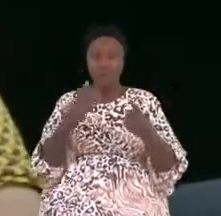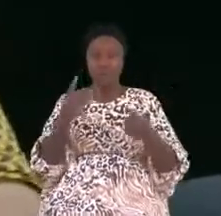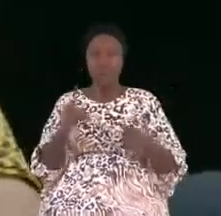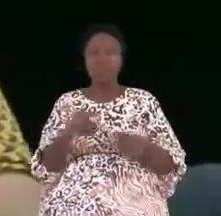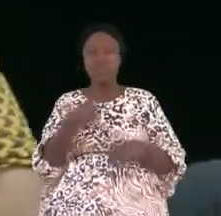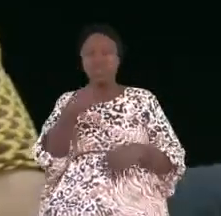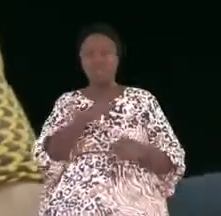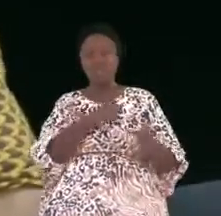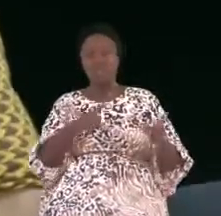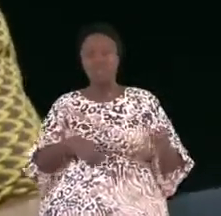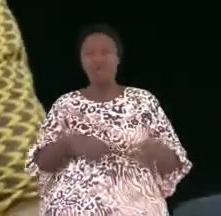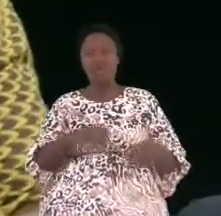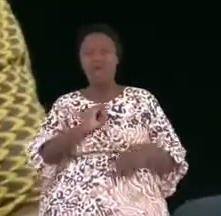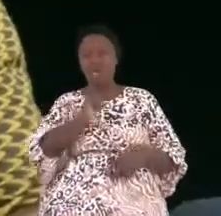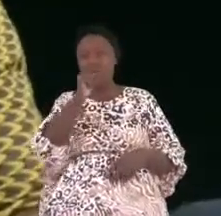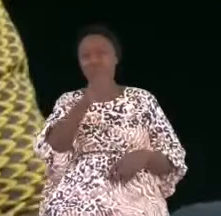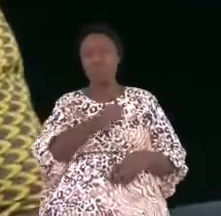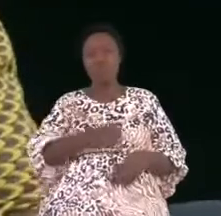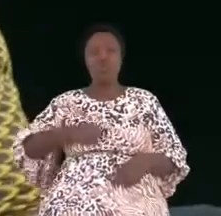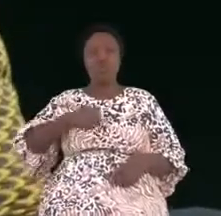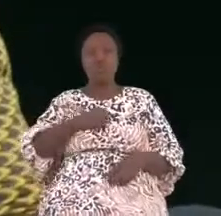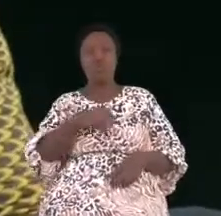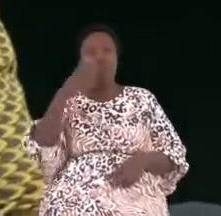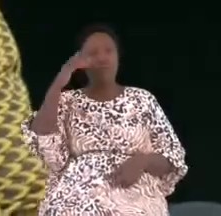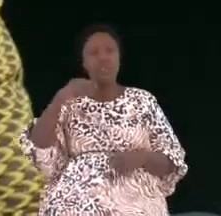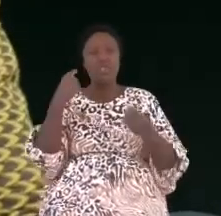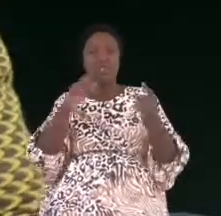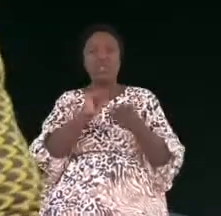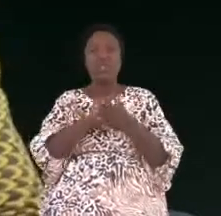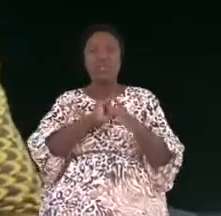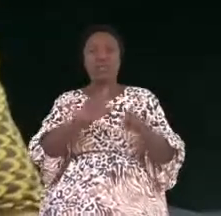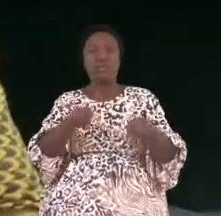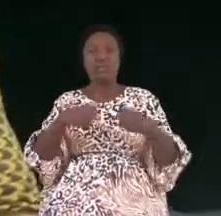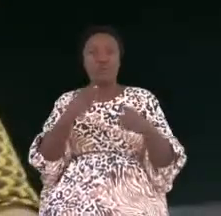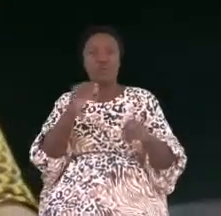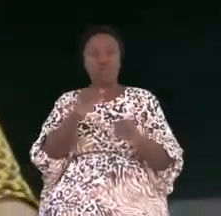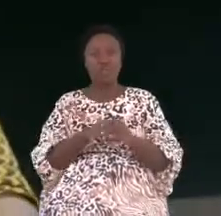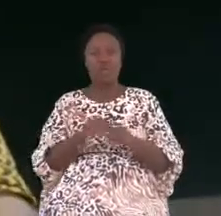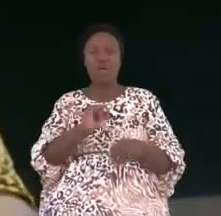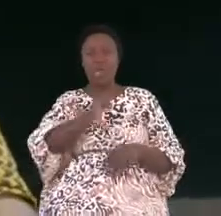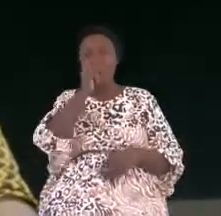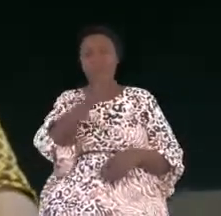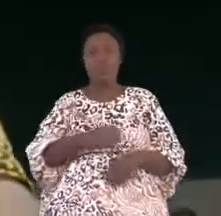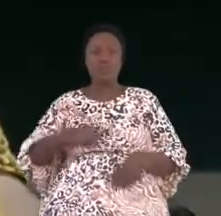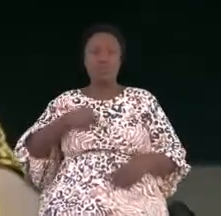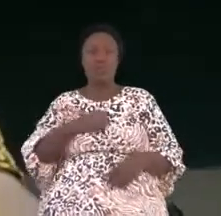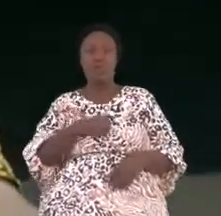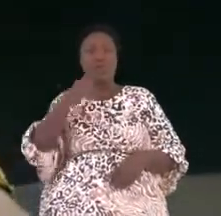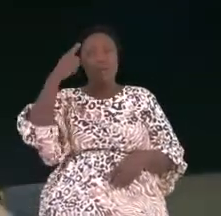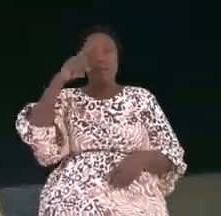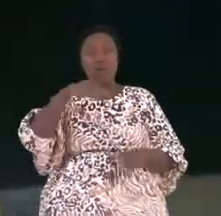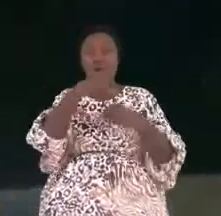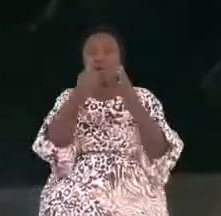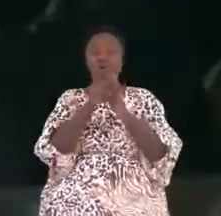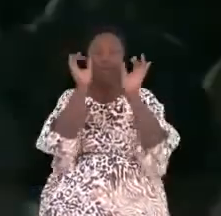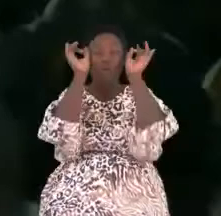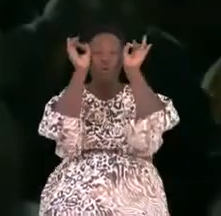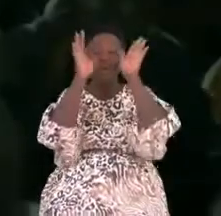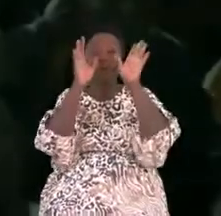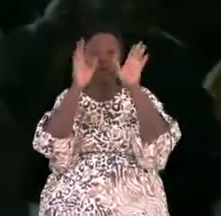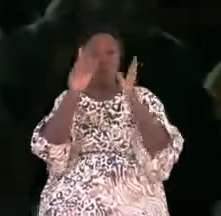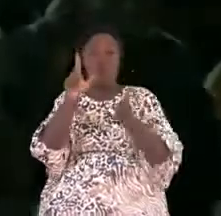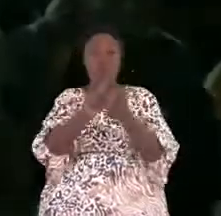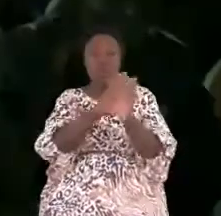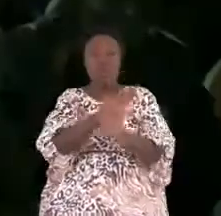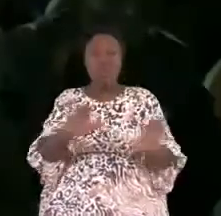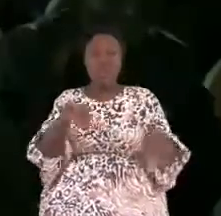i'm sorry for the sins i committed i'm sorry for the horrible lawlessness in